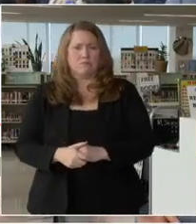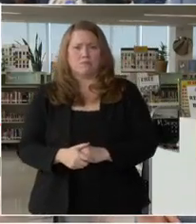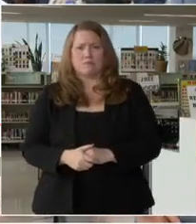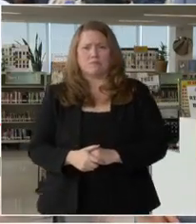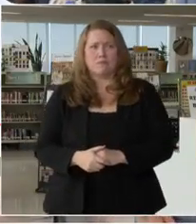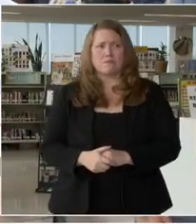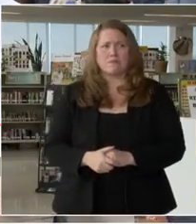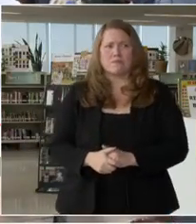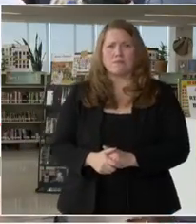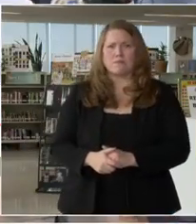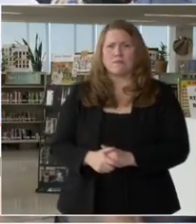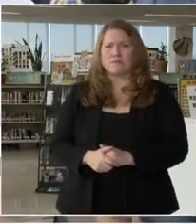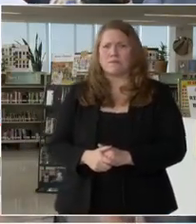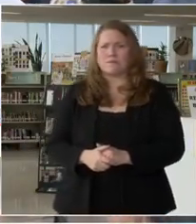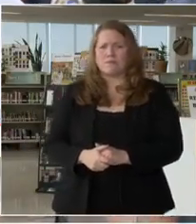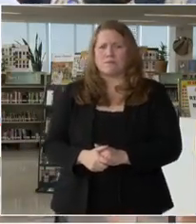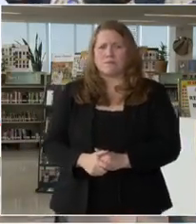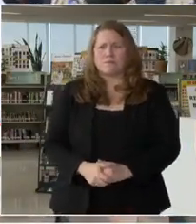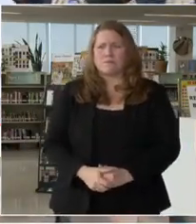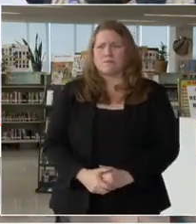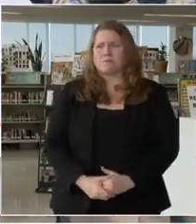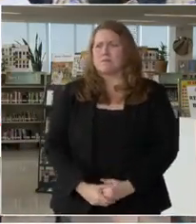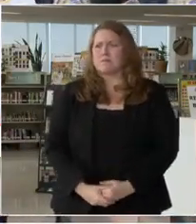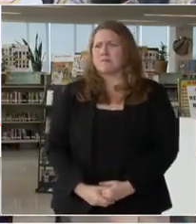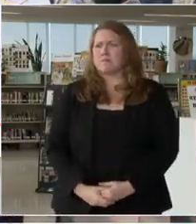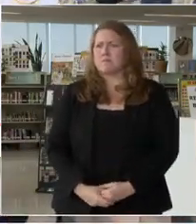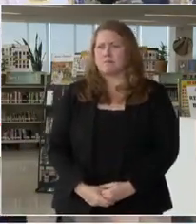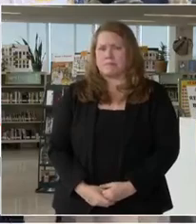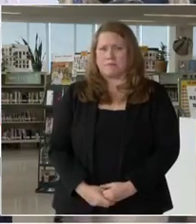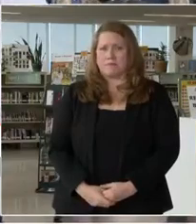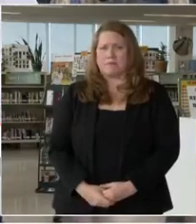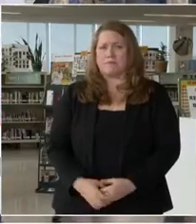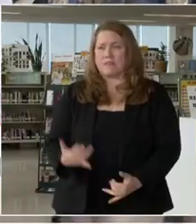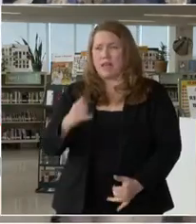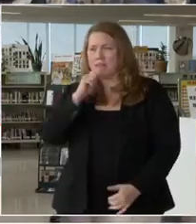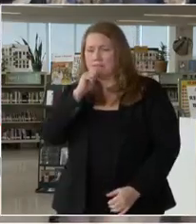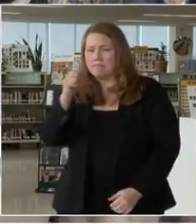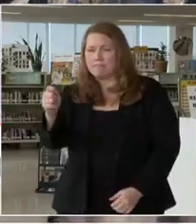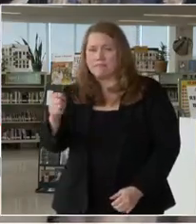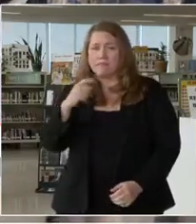The young man who just got the point. That's you, sir. Look, your first press conference.